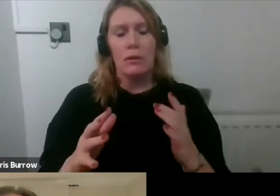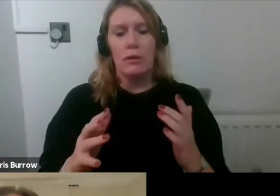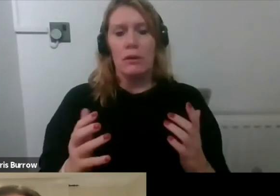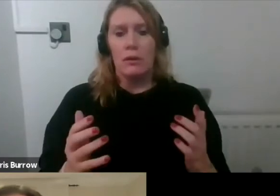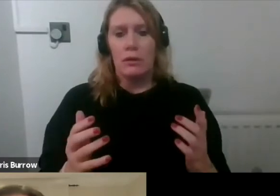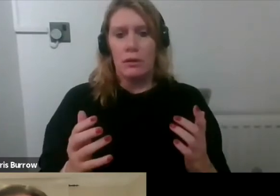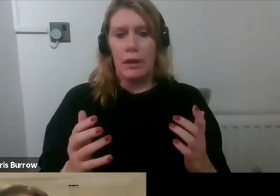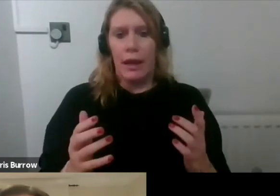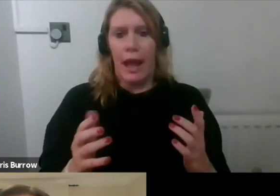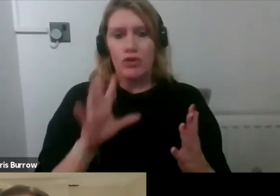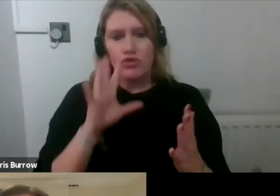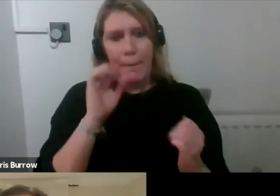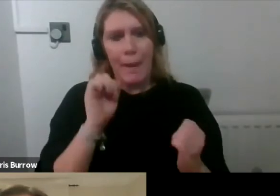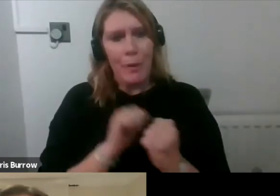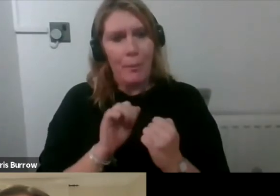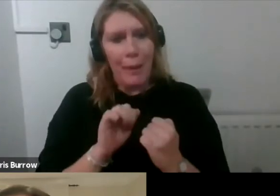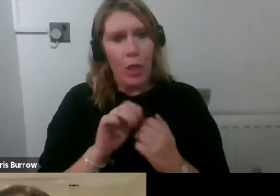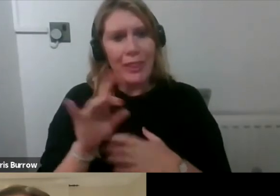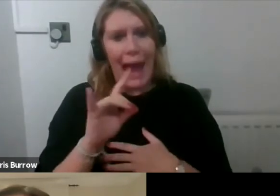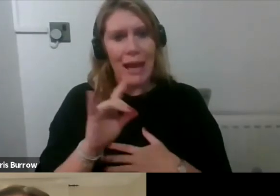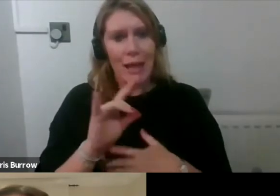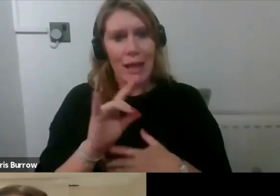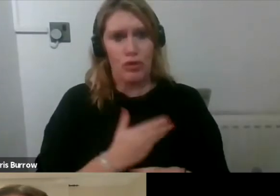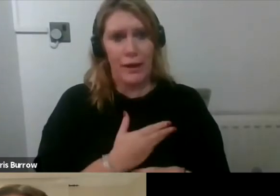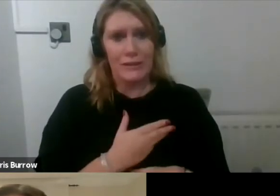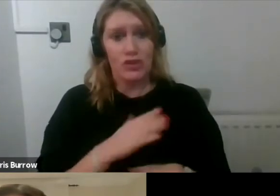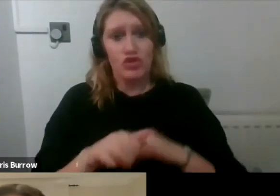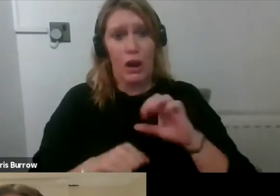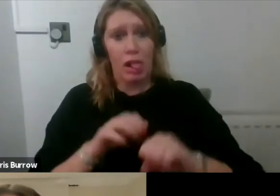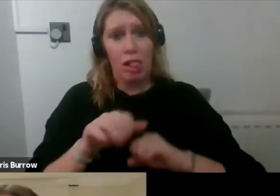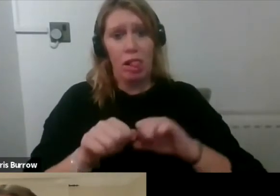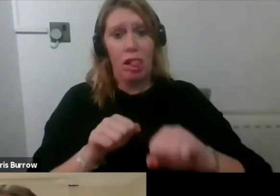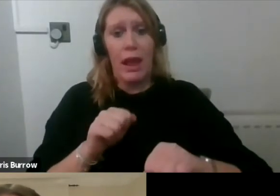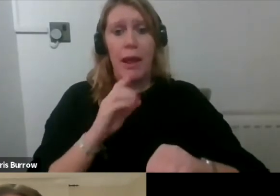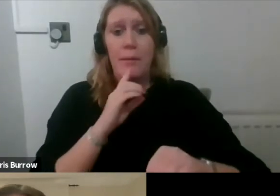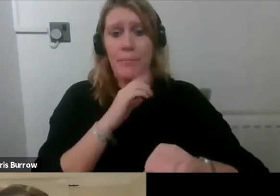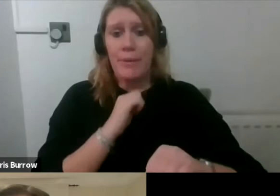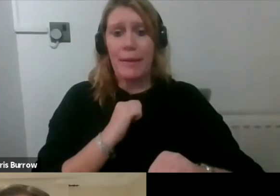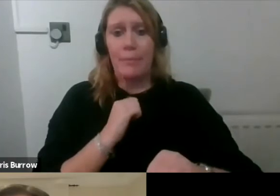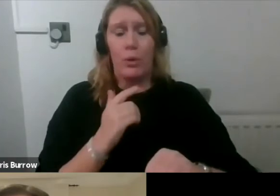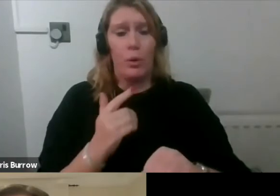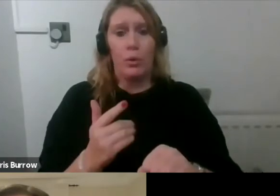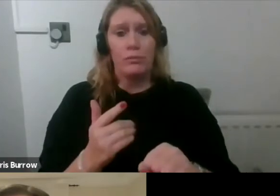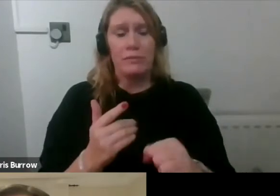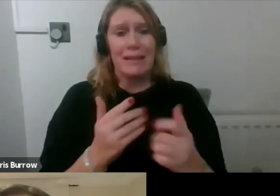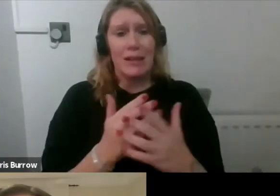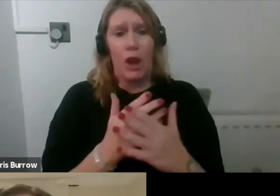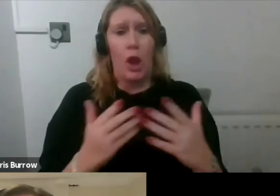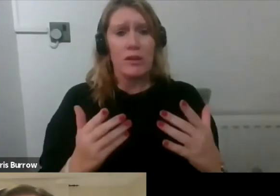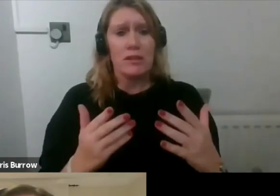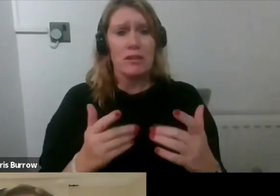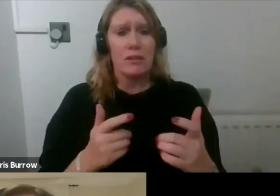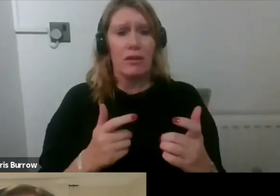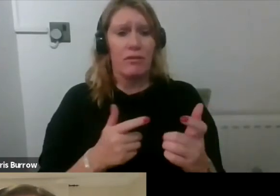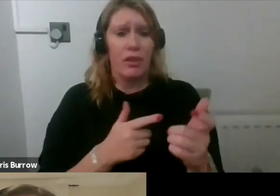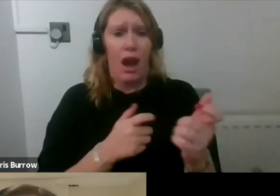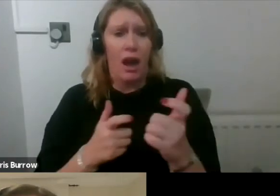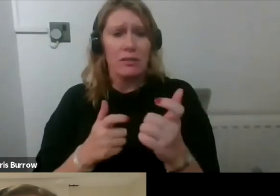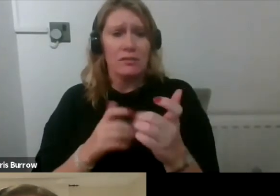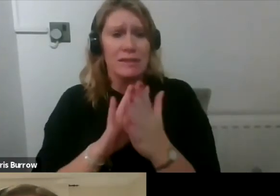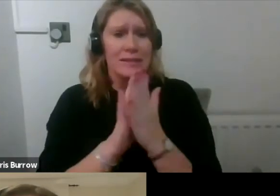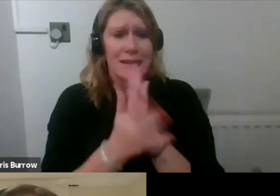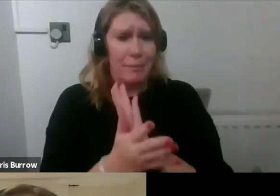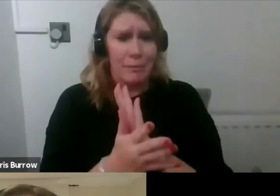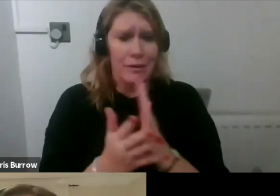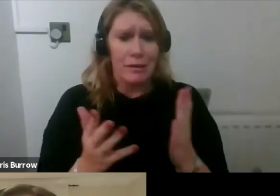animal rights struggle, who did all sorts of things, hunt sabbing and things like that. And nobody I knew did this, but